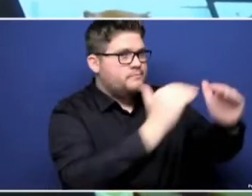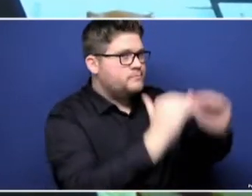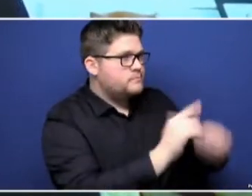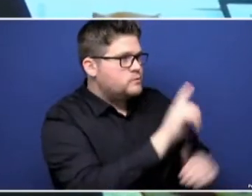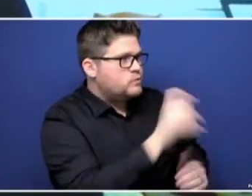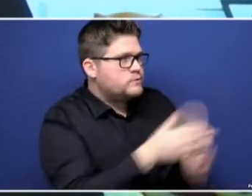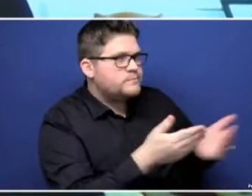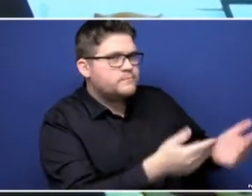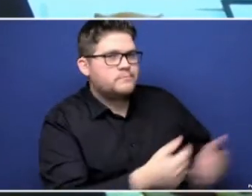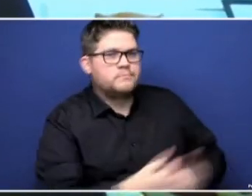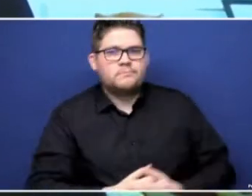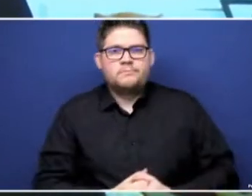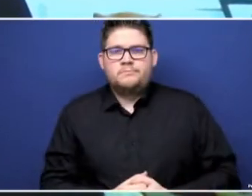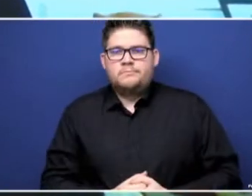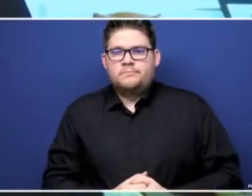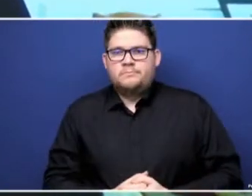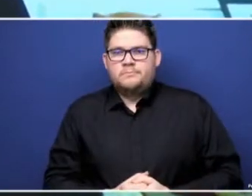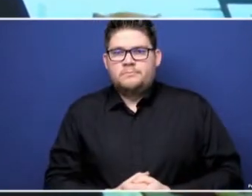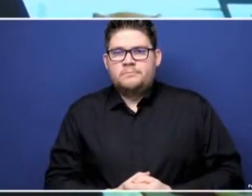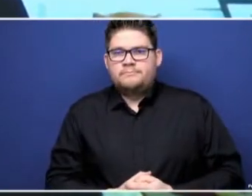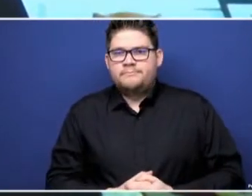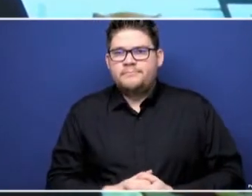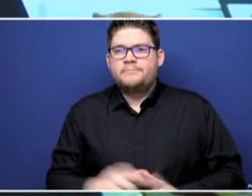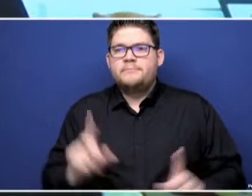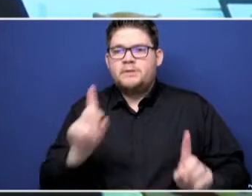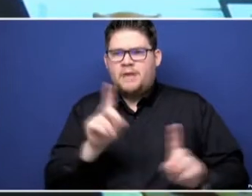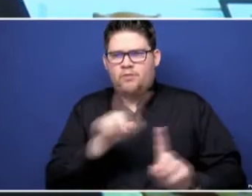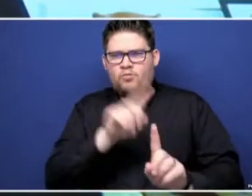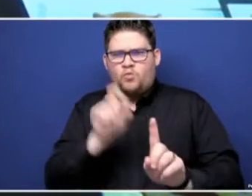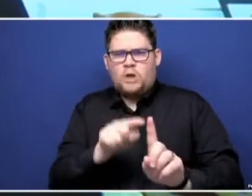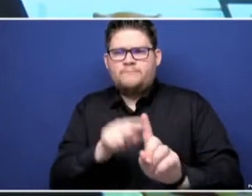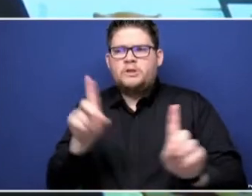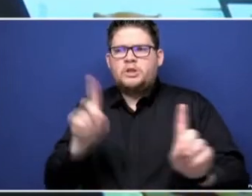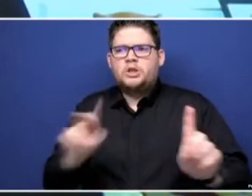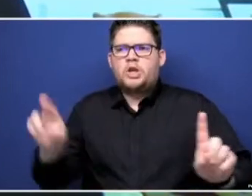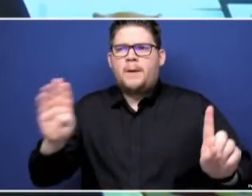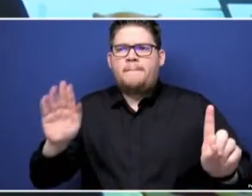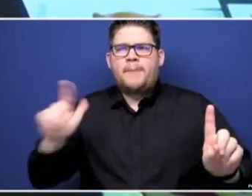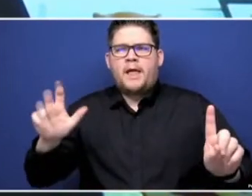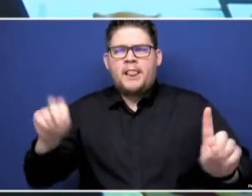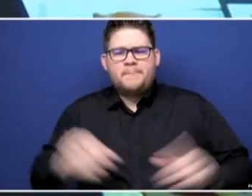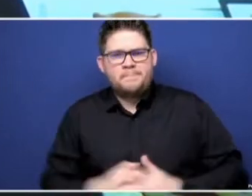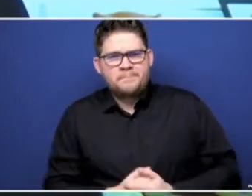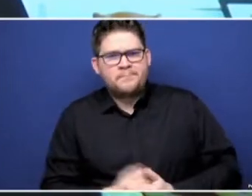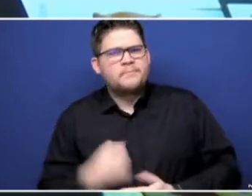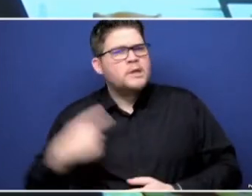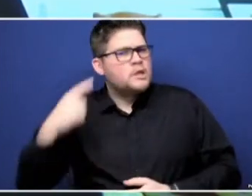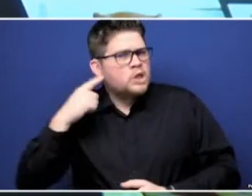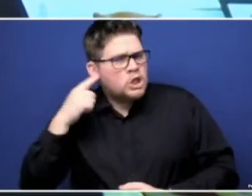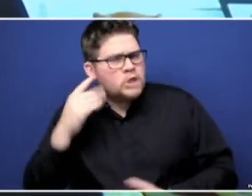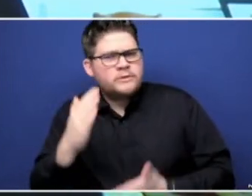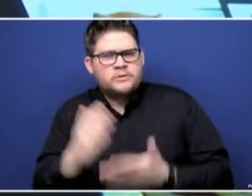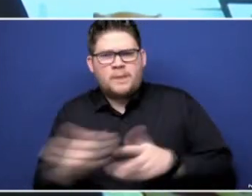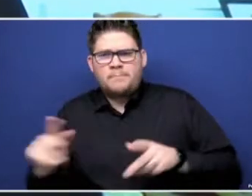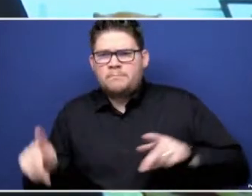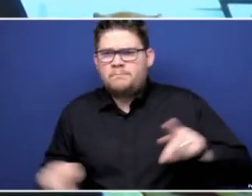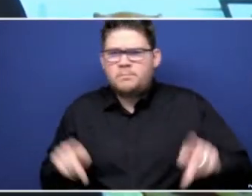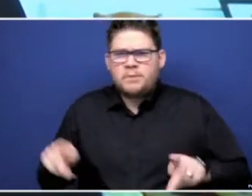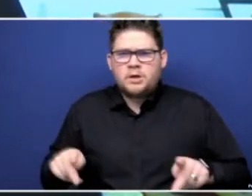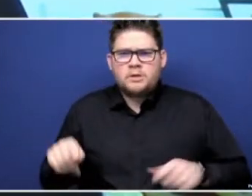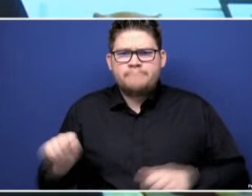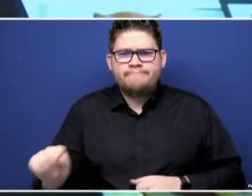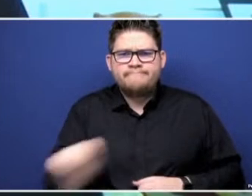being contacted as we speak. A letter has gone out to 200,000 of them. We know some of them have already